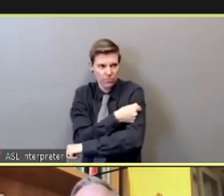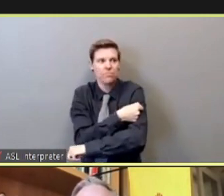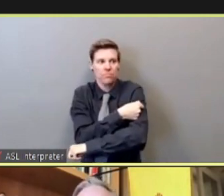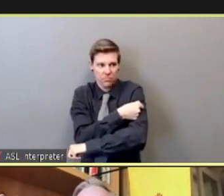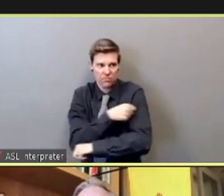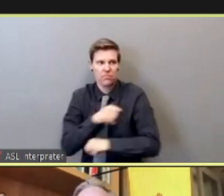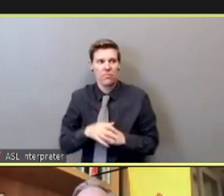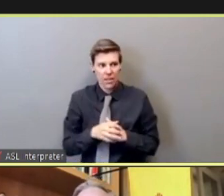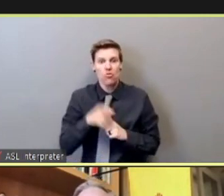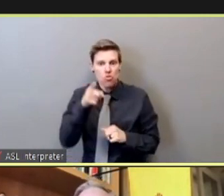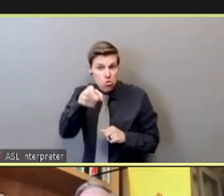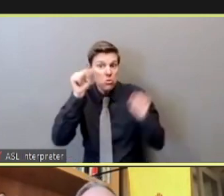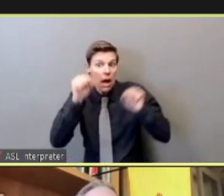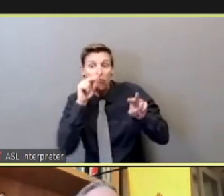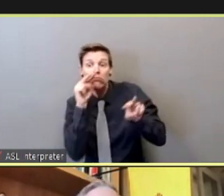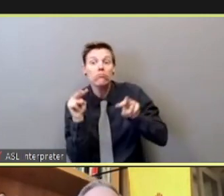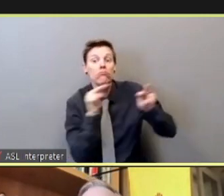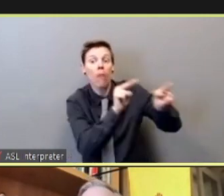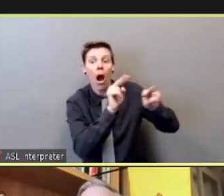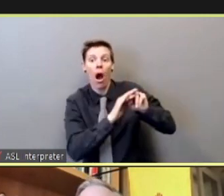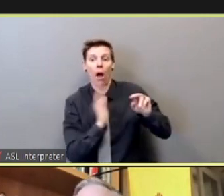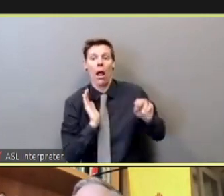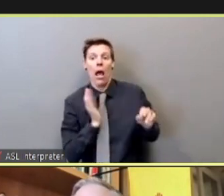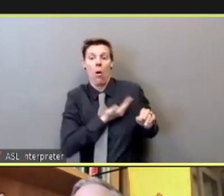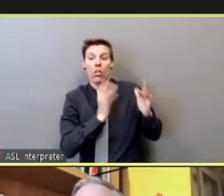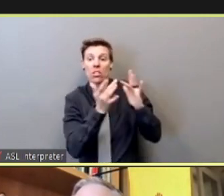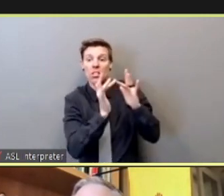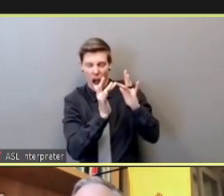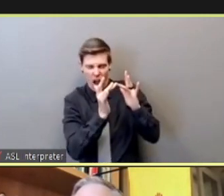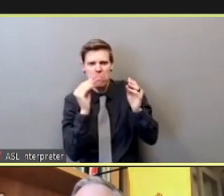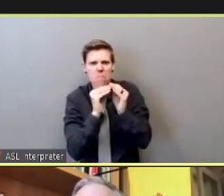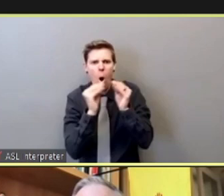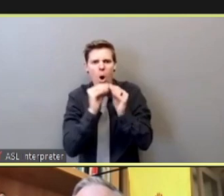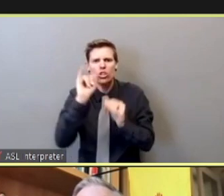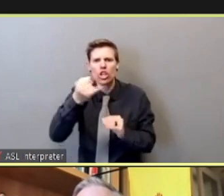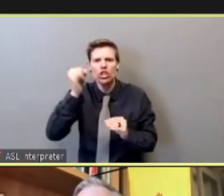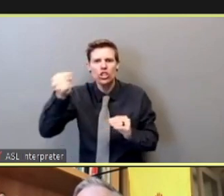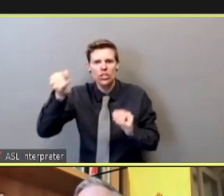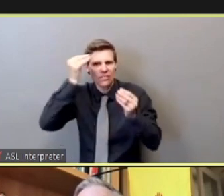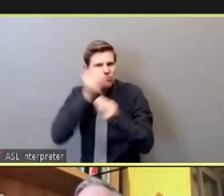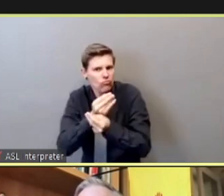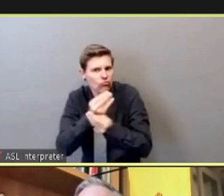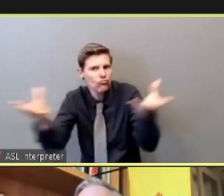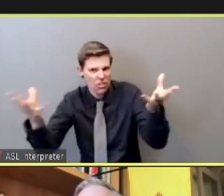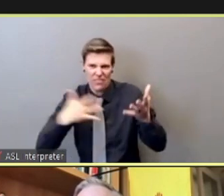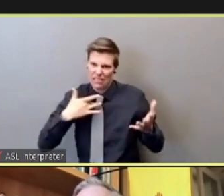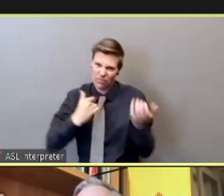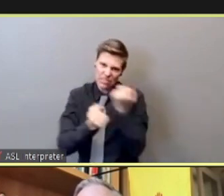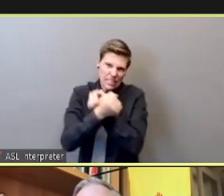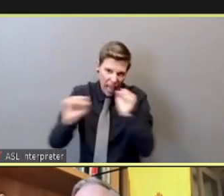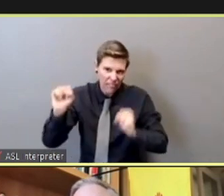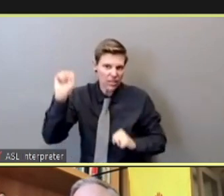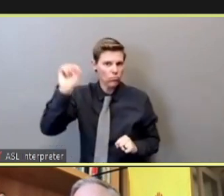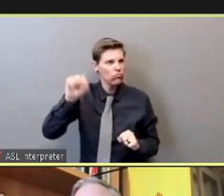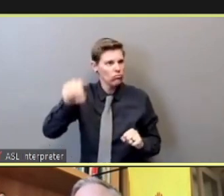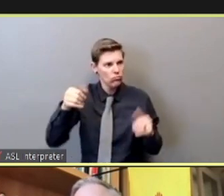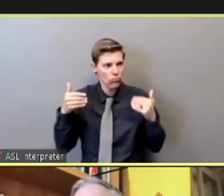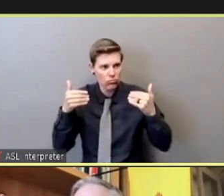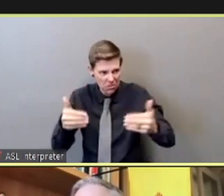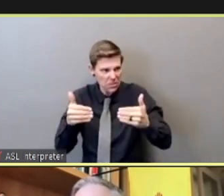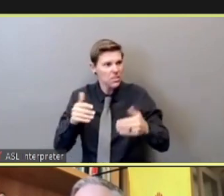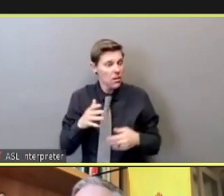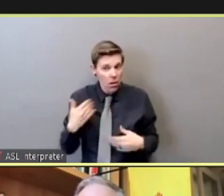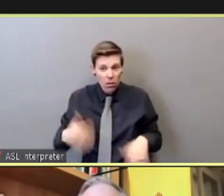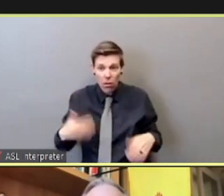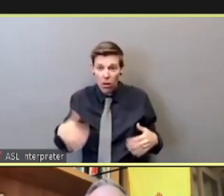say that, you know, we're almost at a year of this pandemic in our state, and what